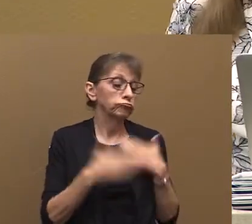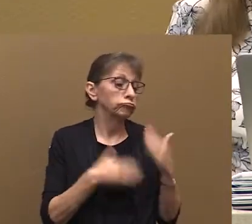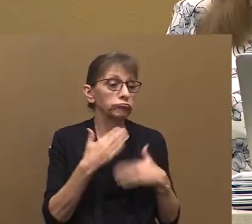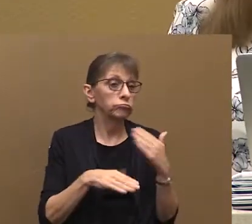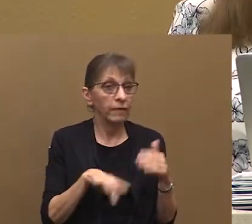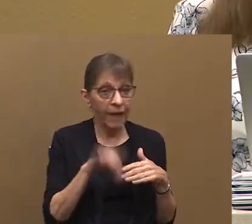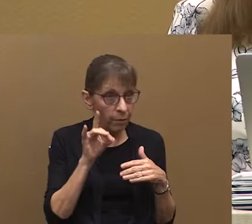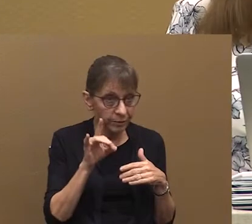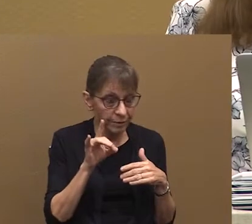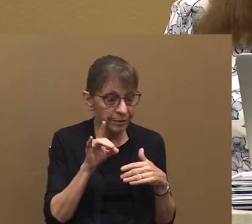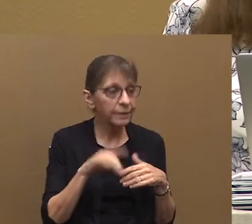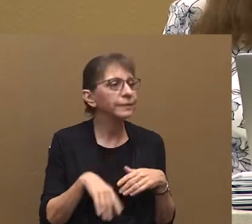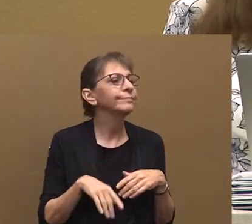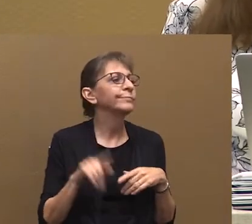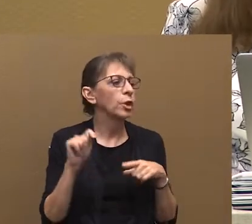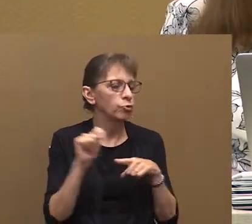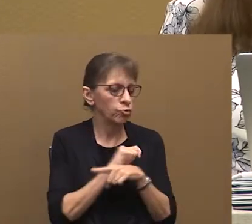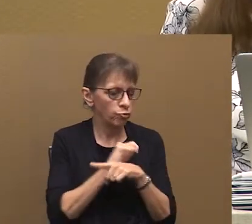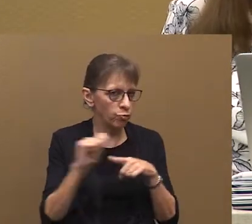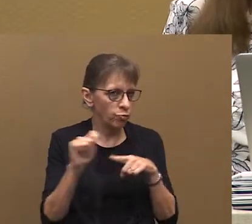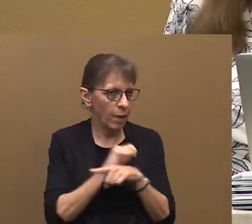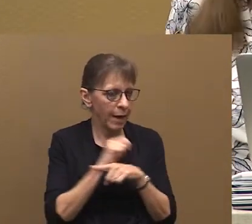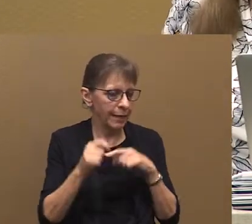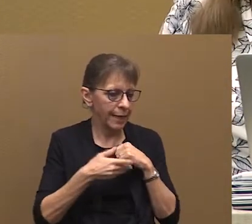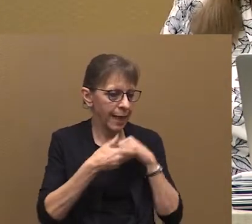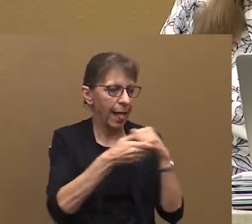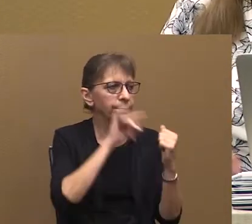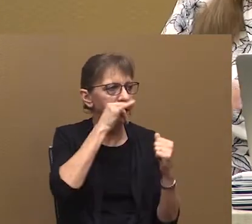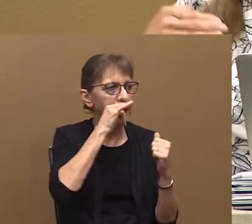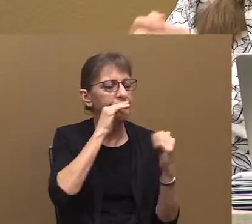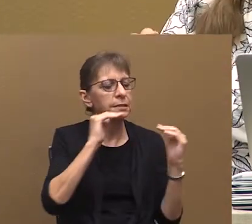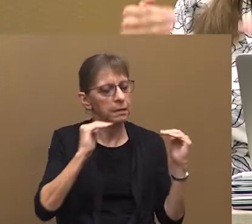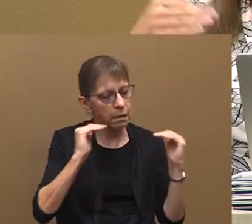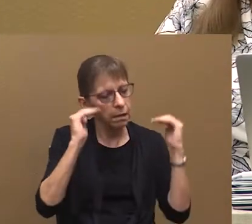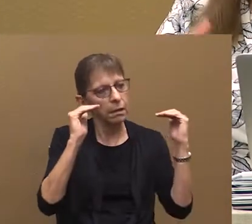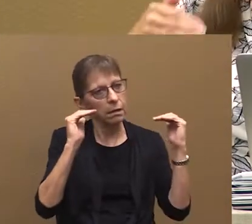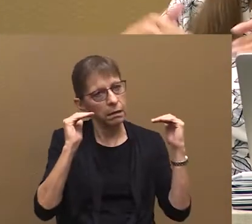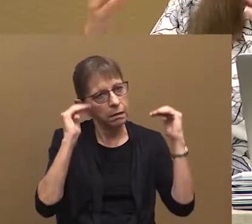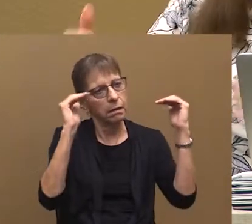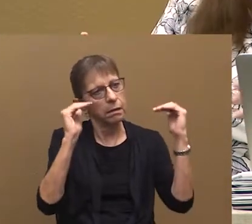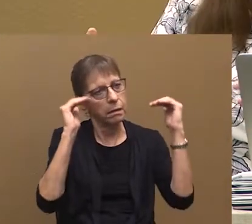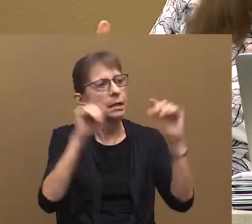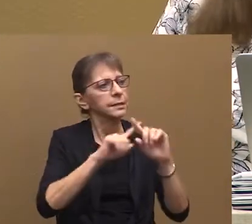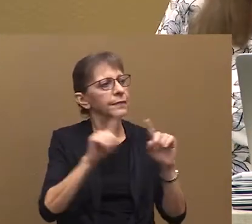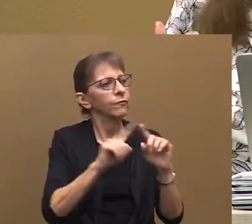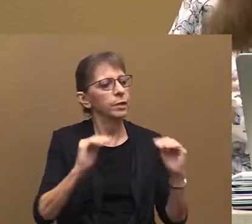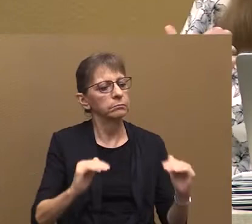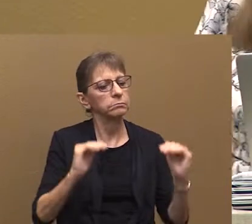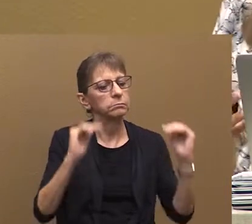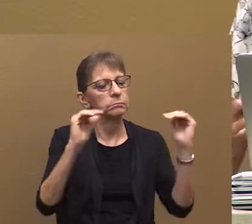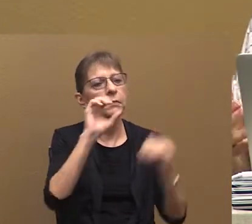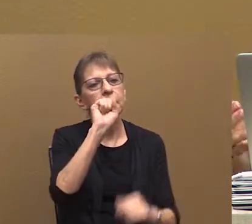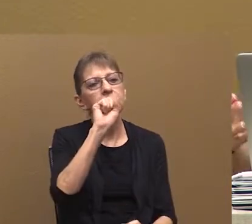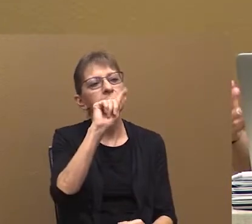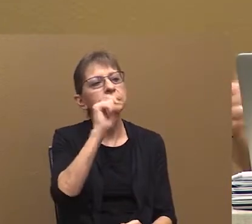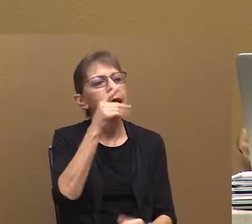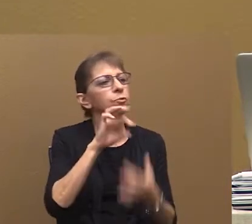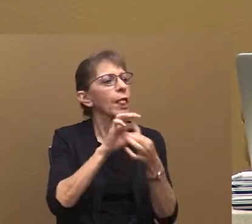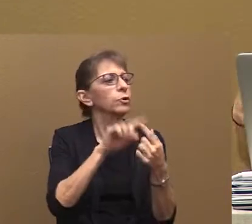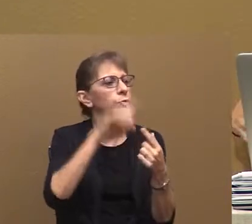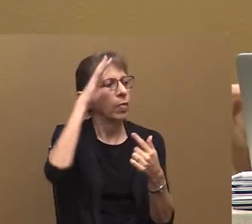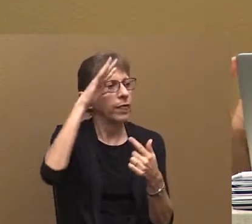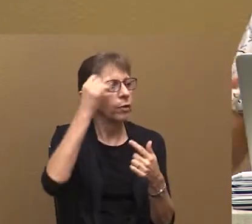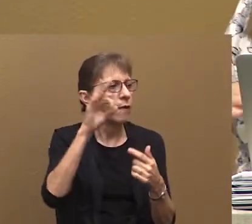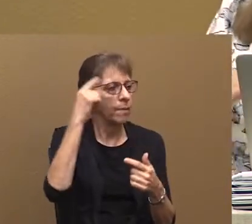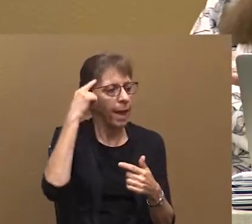found was that training did help the kids move on in the different stages of theory of mind,